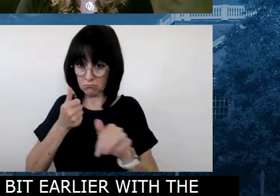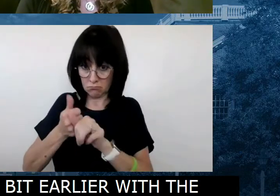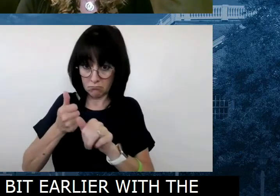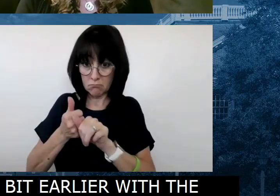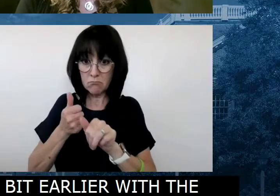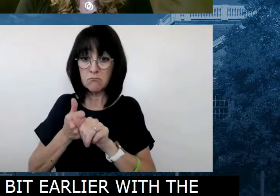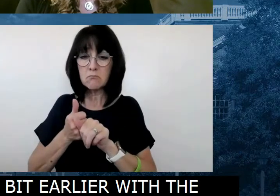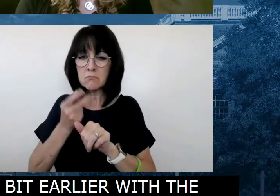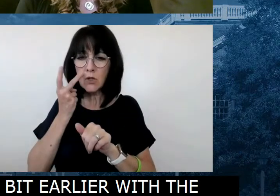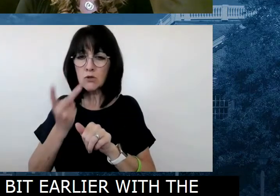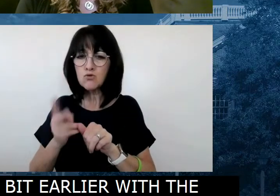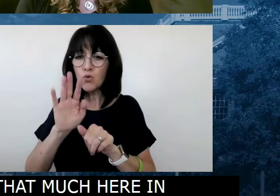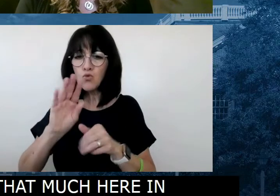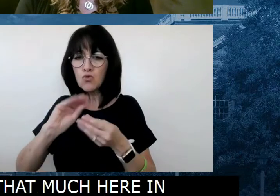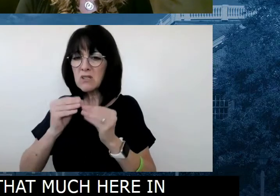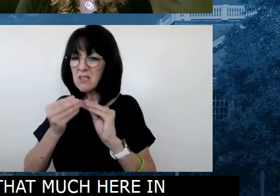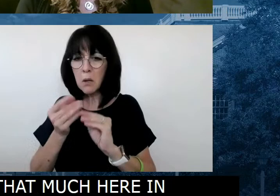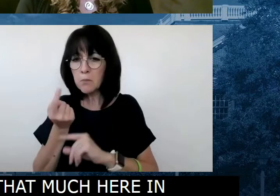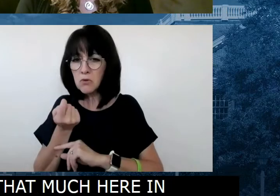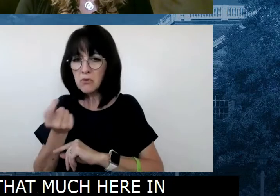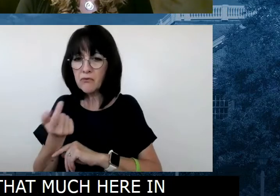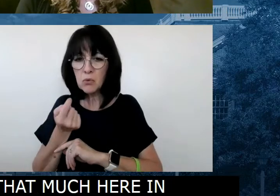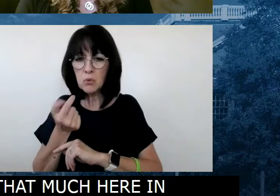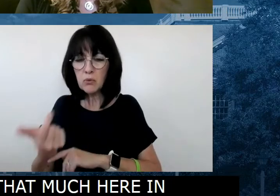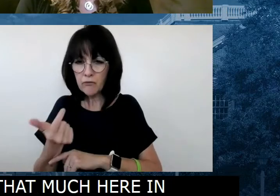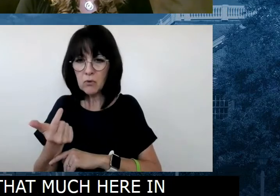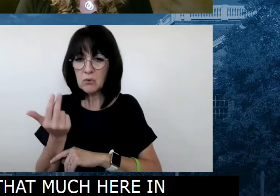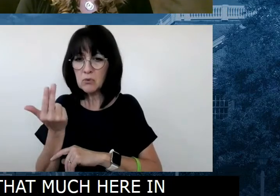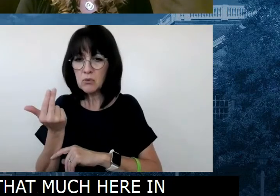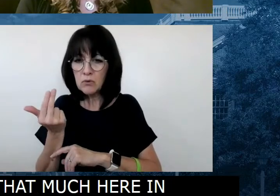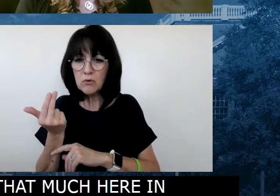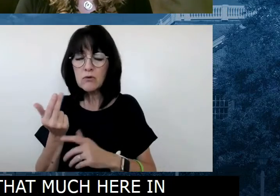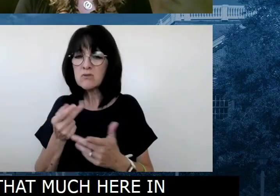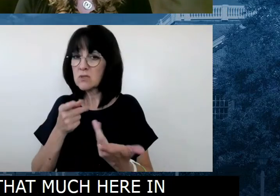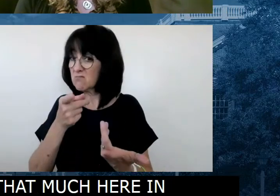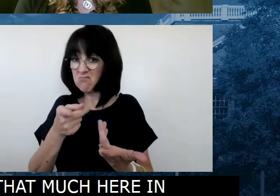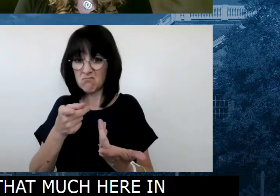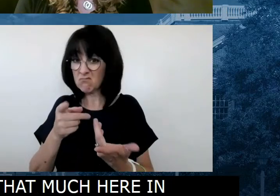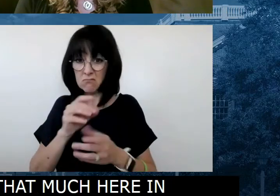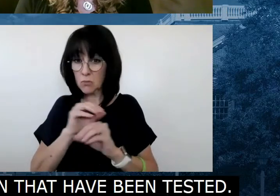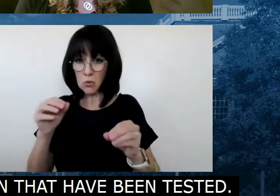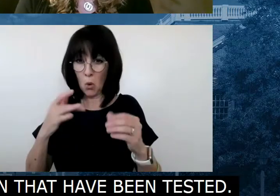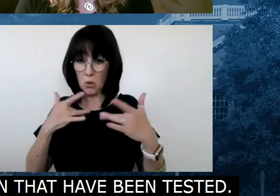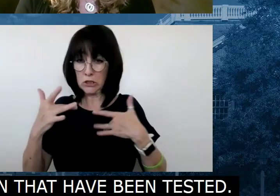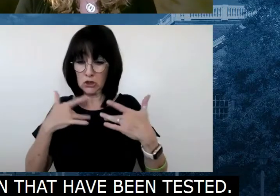about the Delta variant and just what that means moving forward for the state.